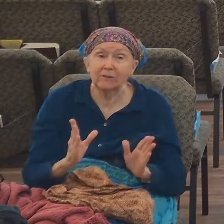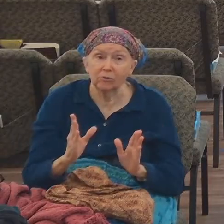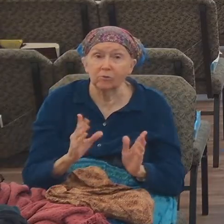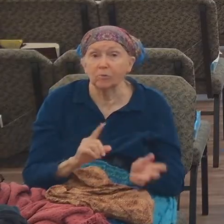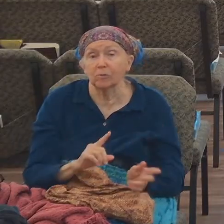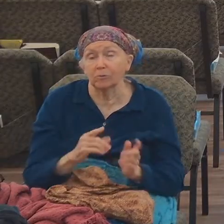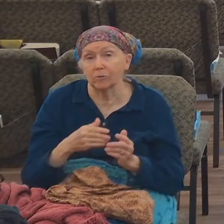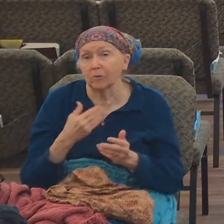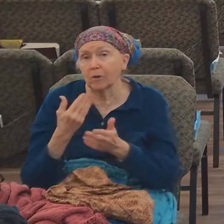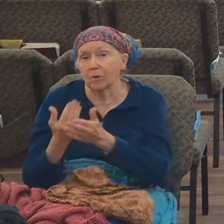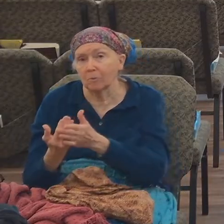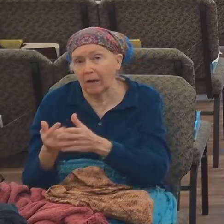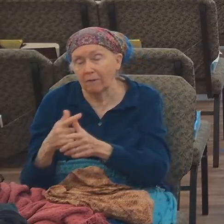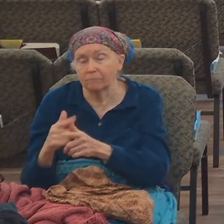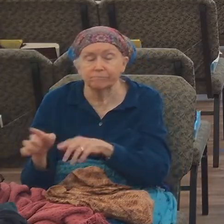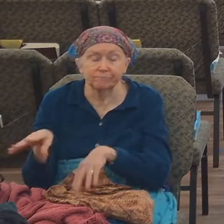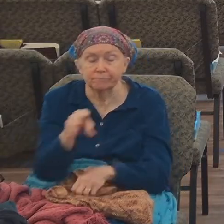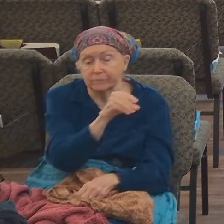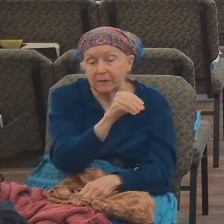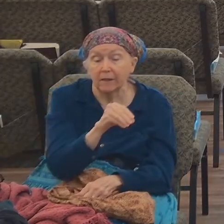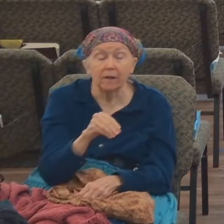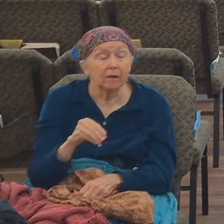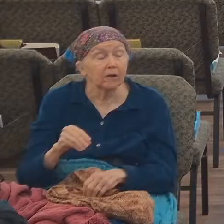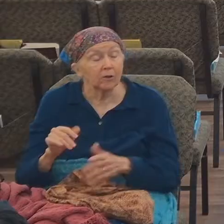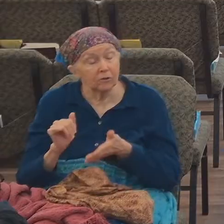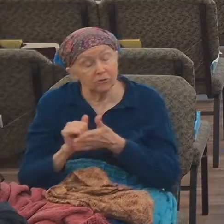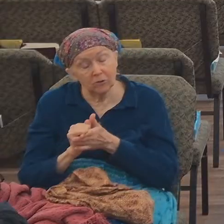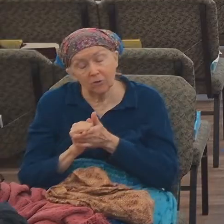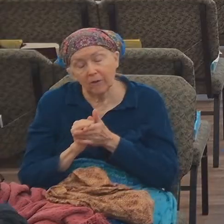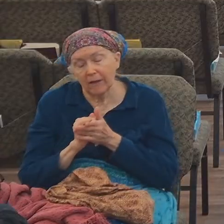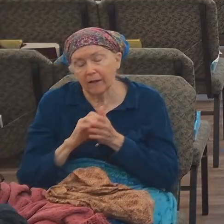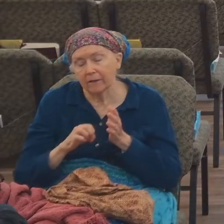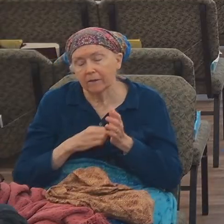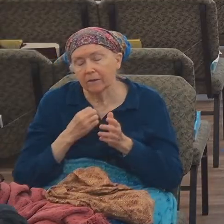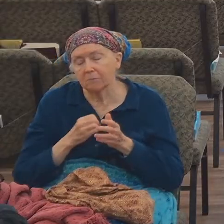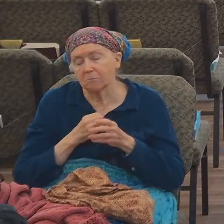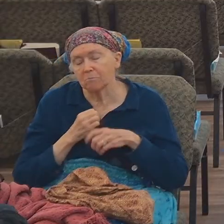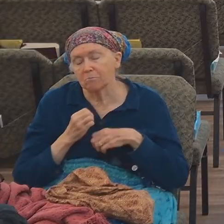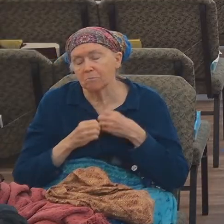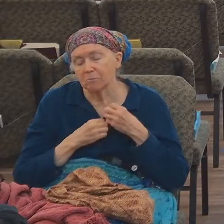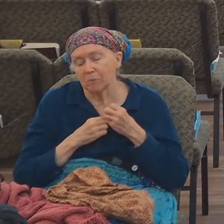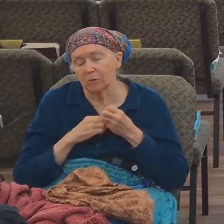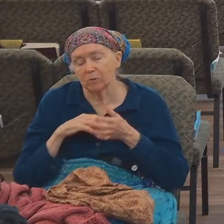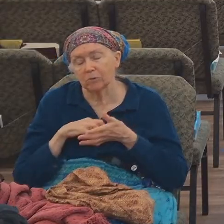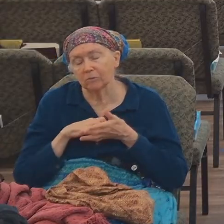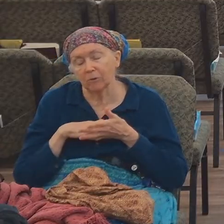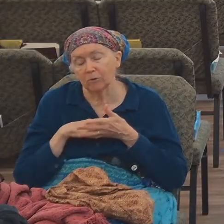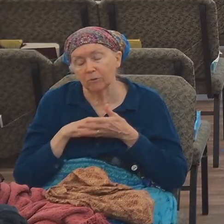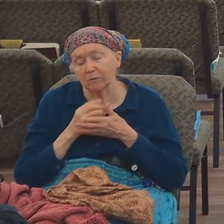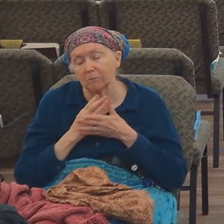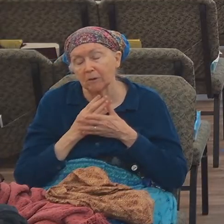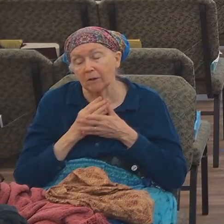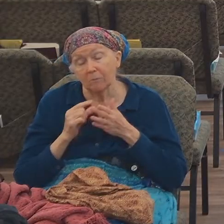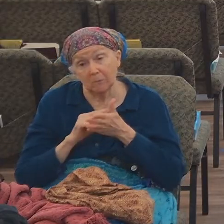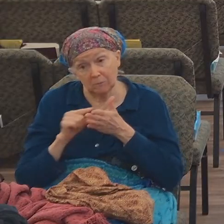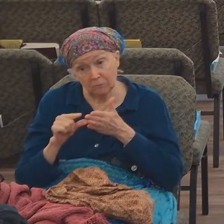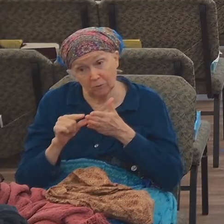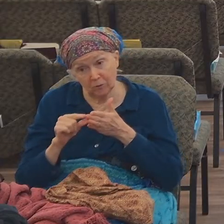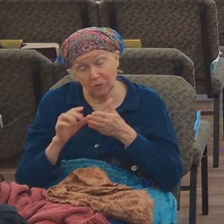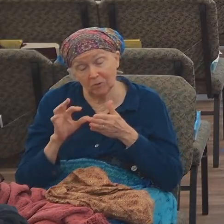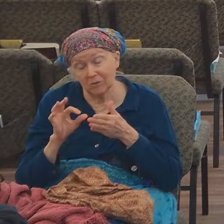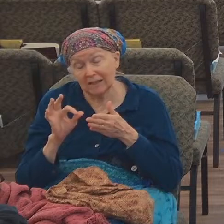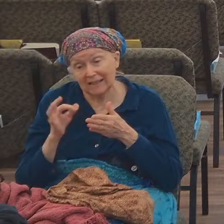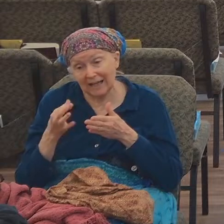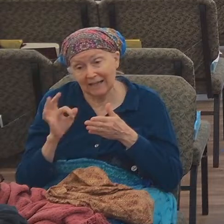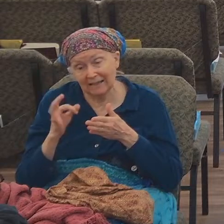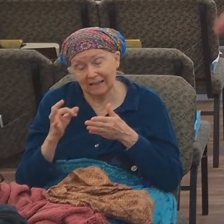this emotional vulnerability is important, and I think that's a part of all of this. Okay, but then, I love this. Look at verse 19. He